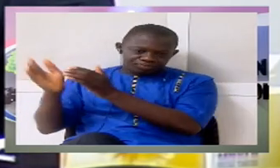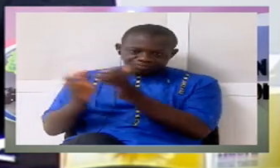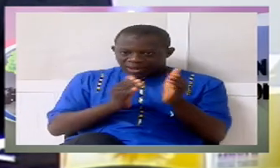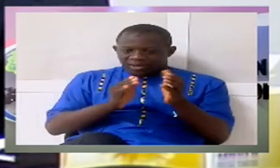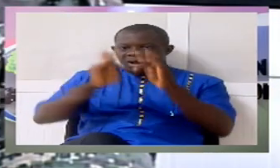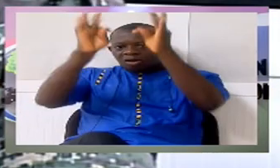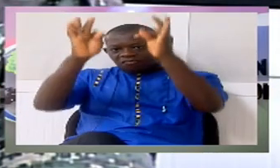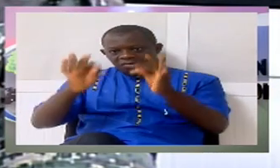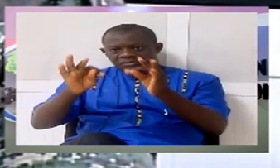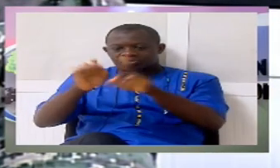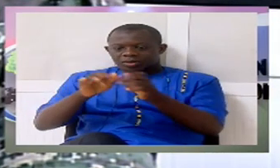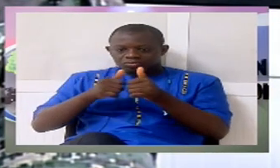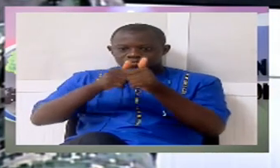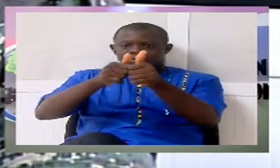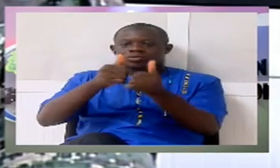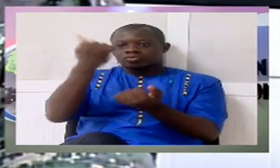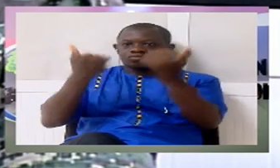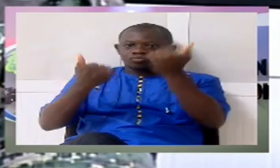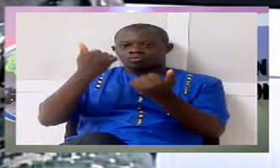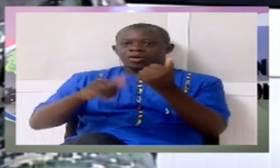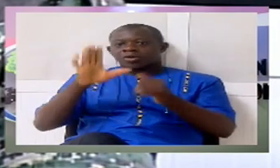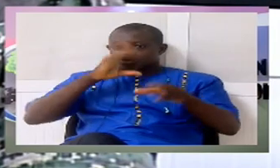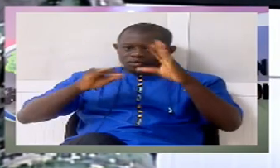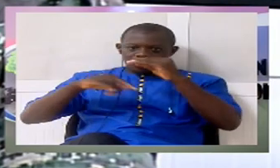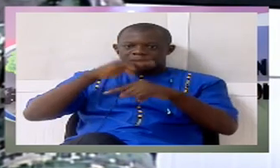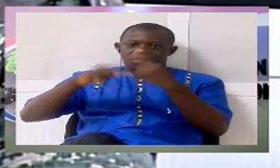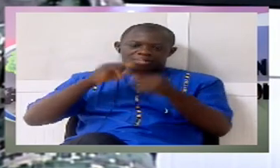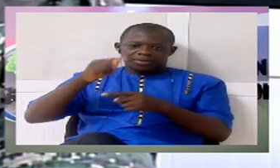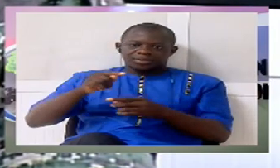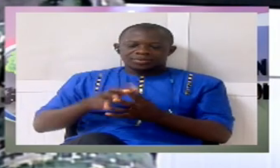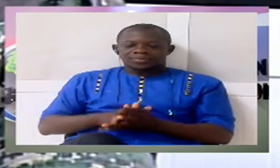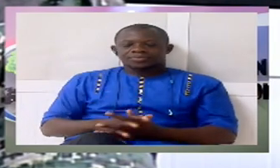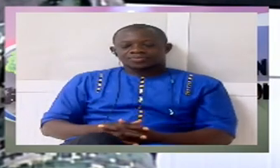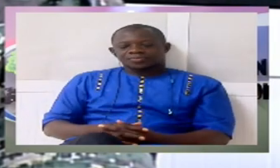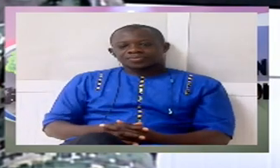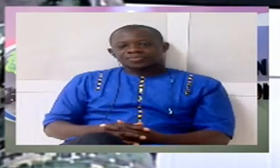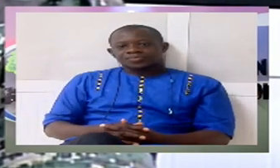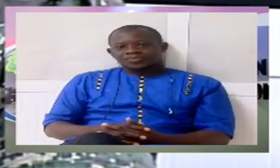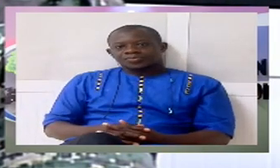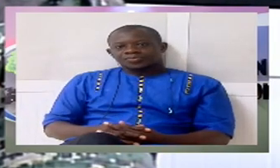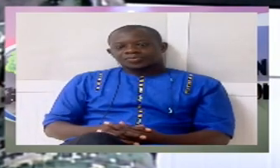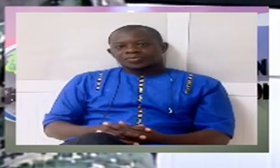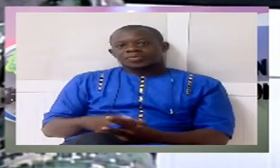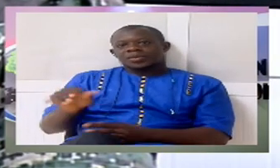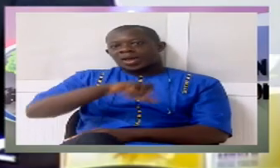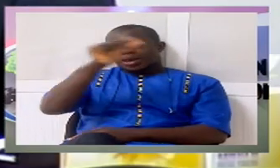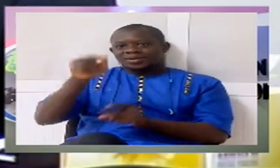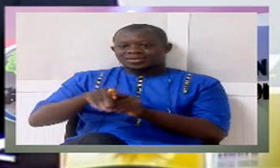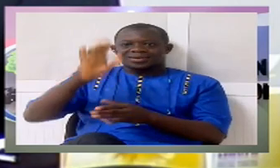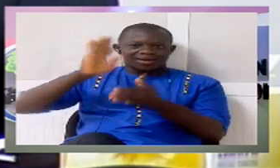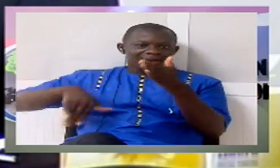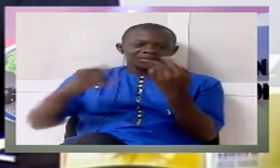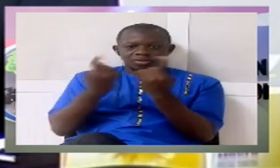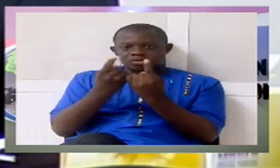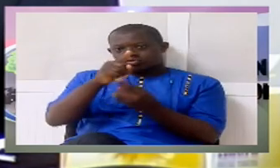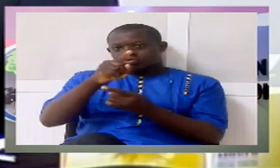the convoy. Balan jon dem break ñu doon wax mbiri convoy wi ni nga xamne non lañ ko dajale. And the last thing you talked